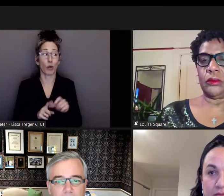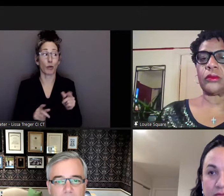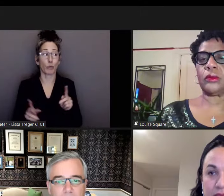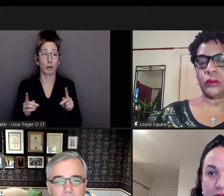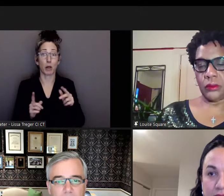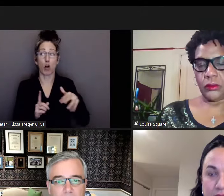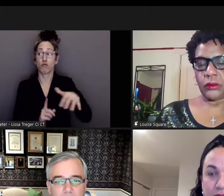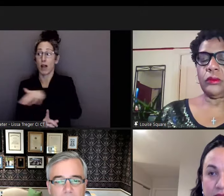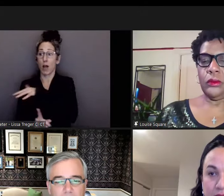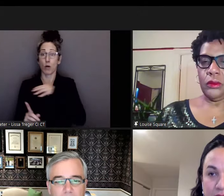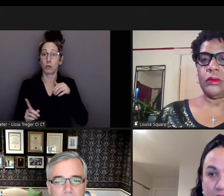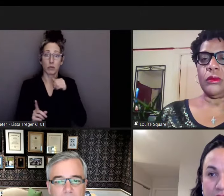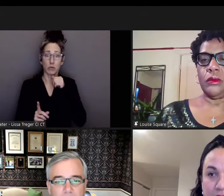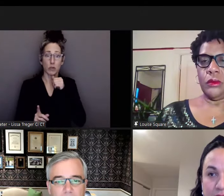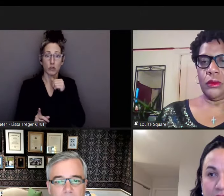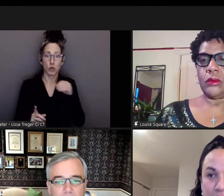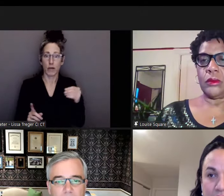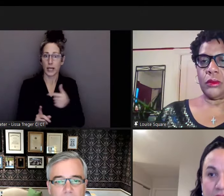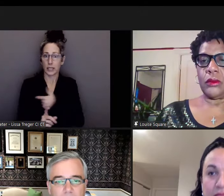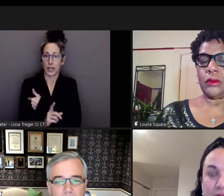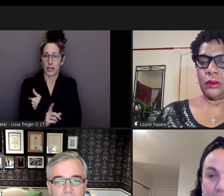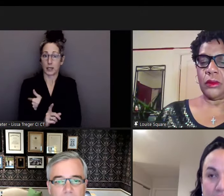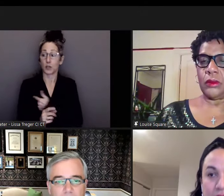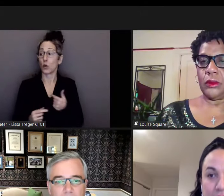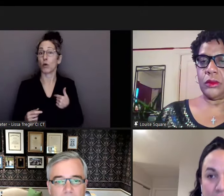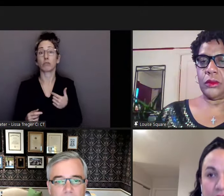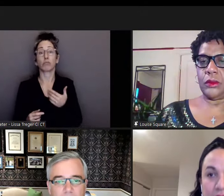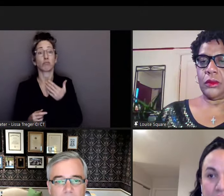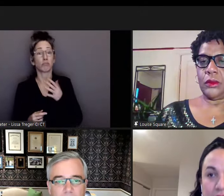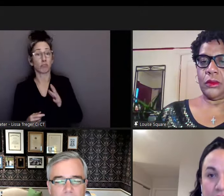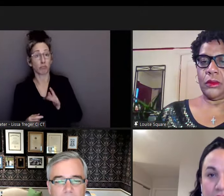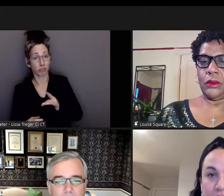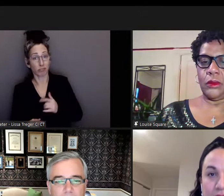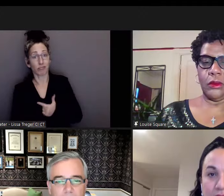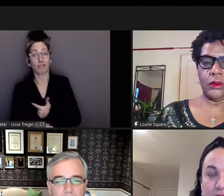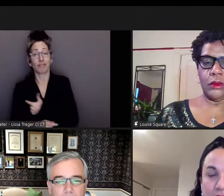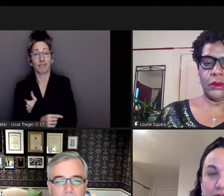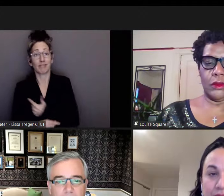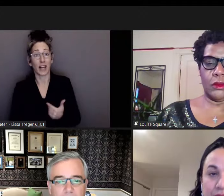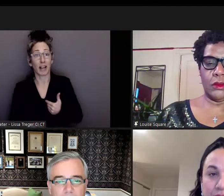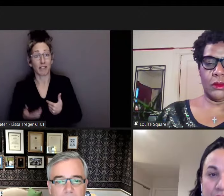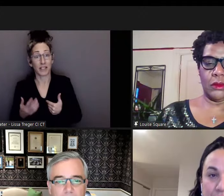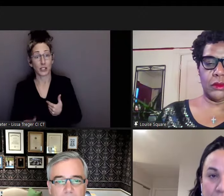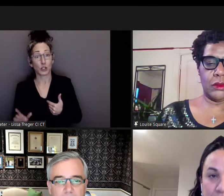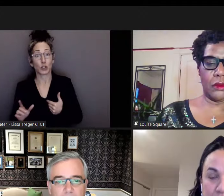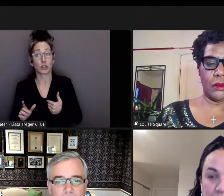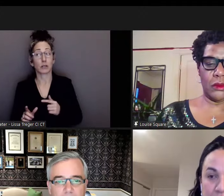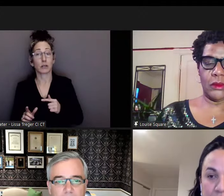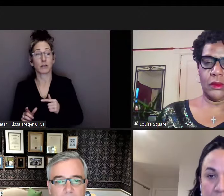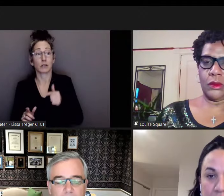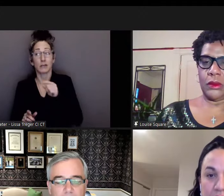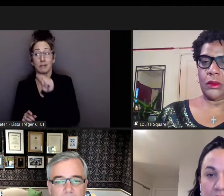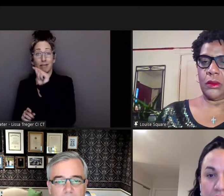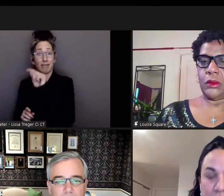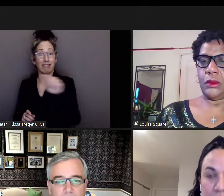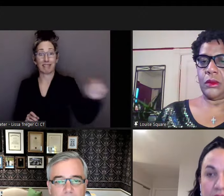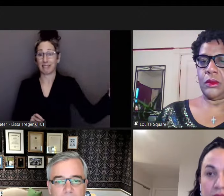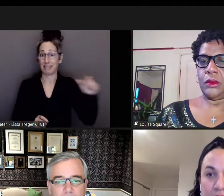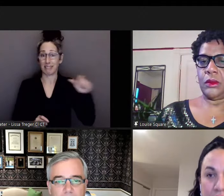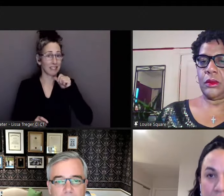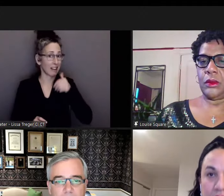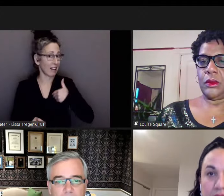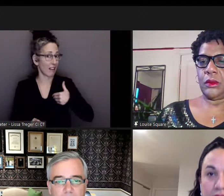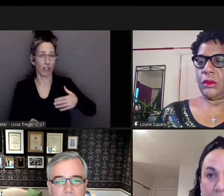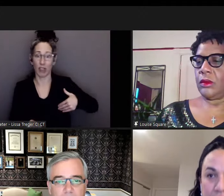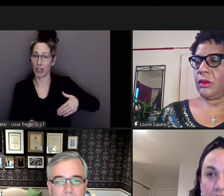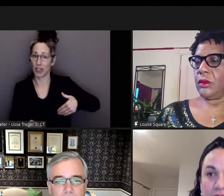So we actually want to be an example that even though we got vaccinated, we still want to encourage those that have not gotten vaccinated to do all the proper things to prevent